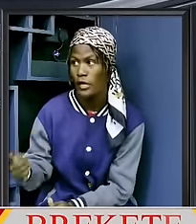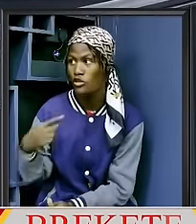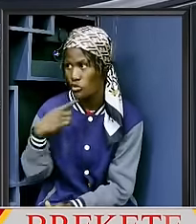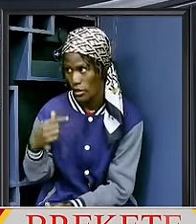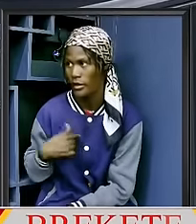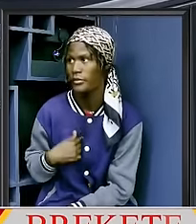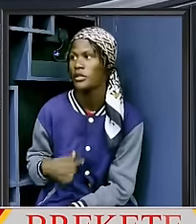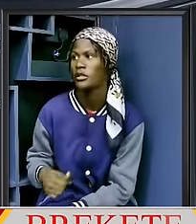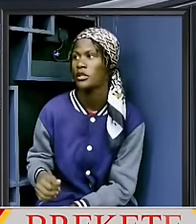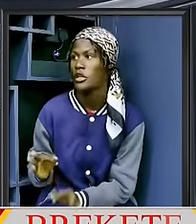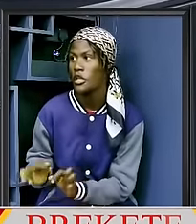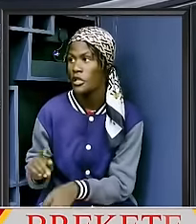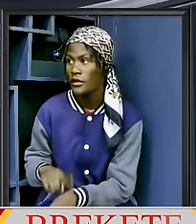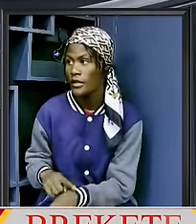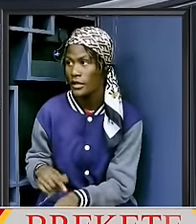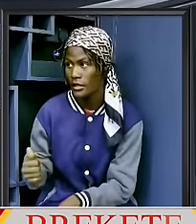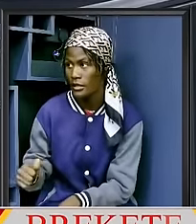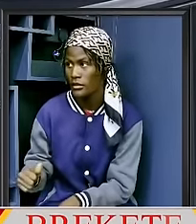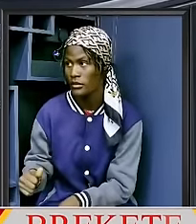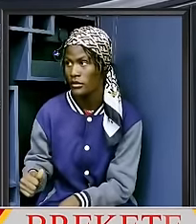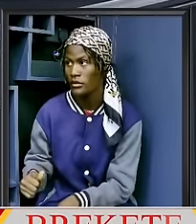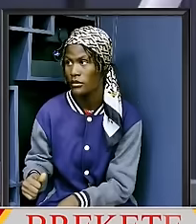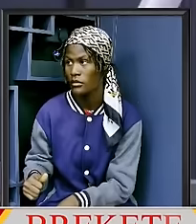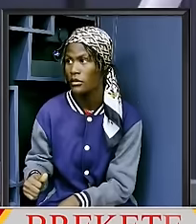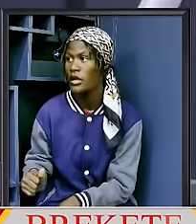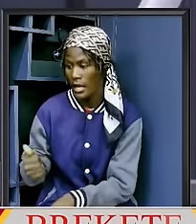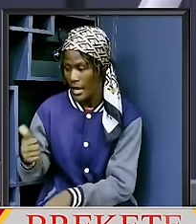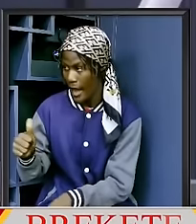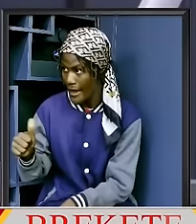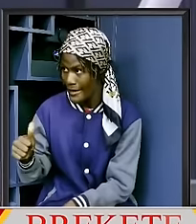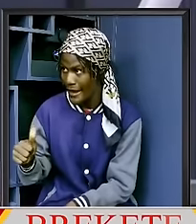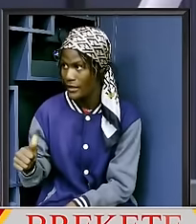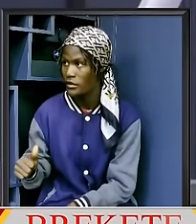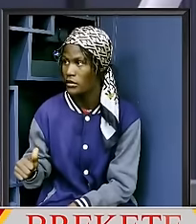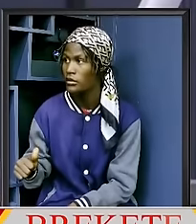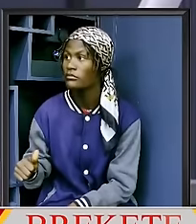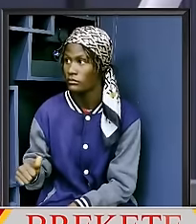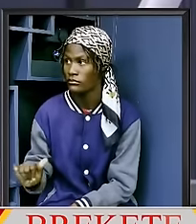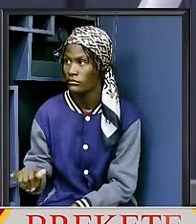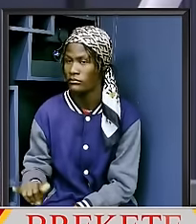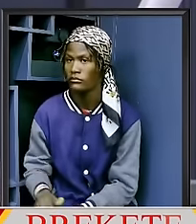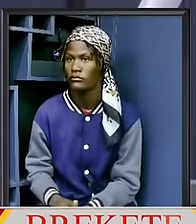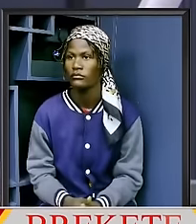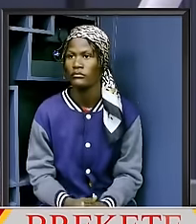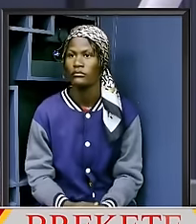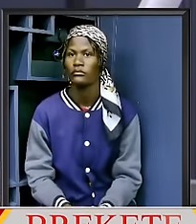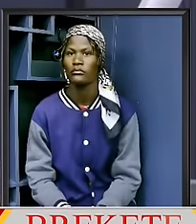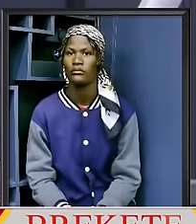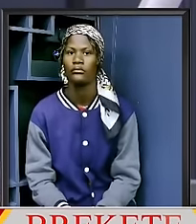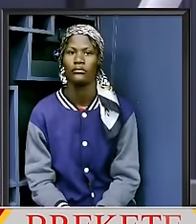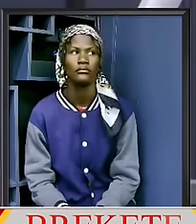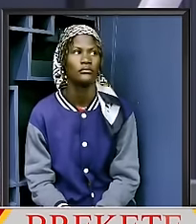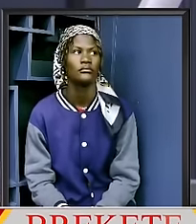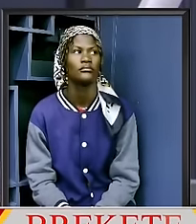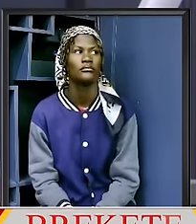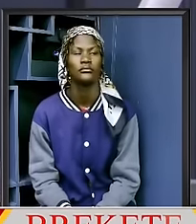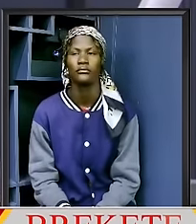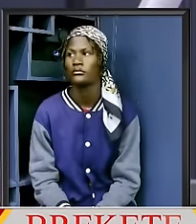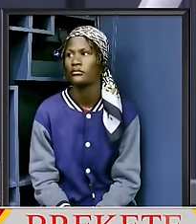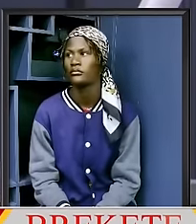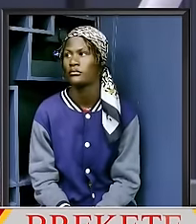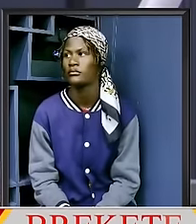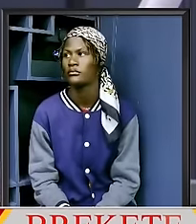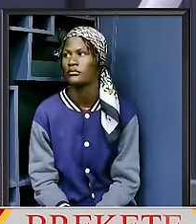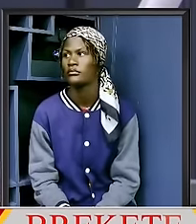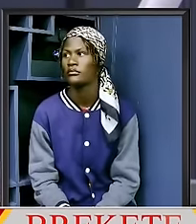You're not supposed. Okay. Sure, you know where to press. Be careful.